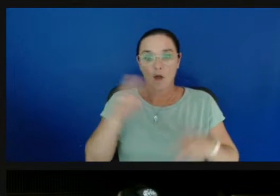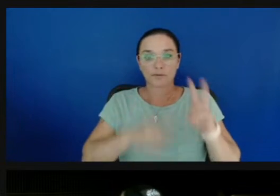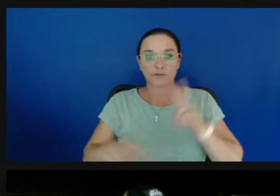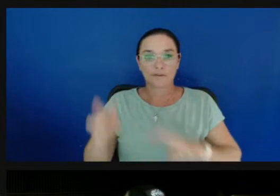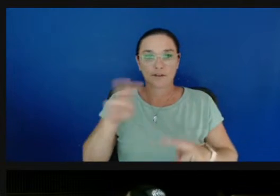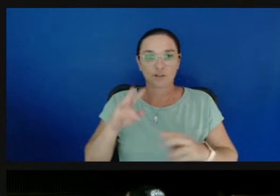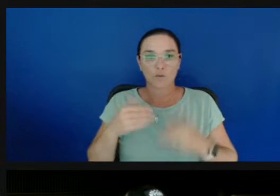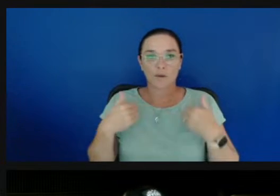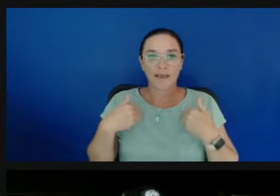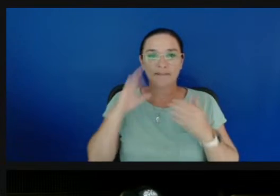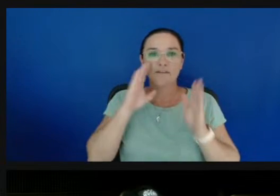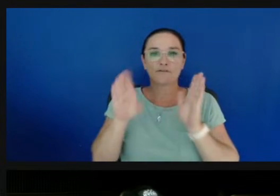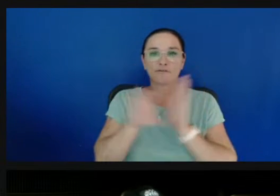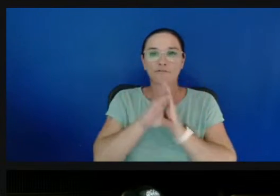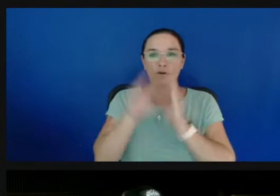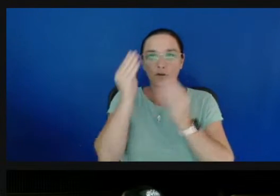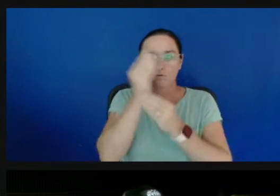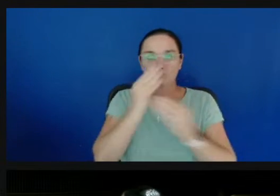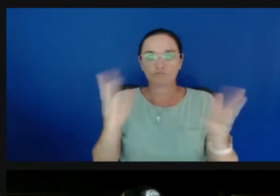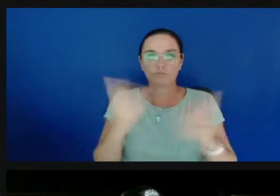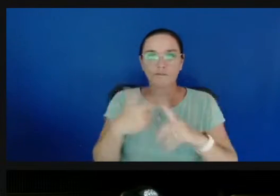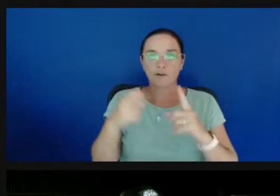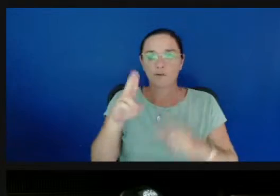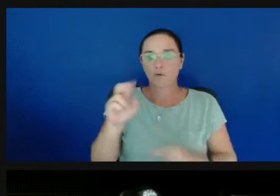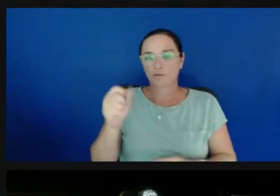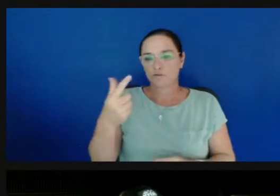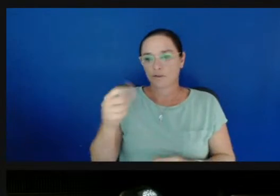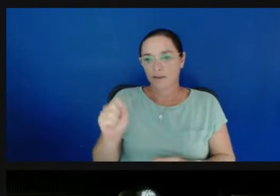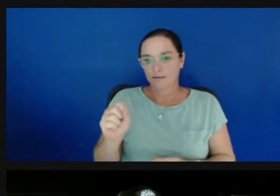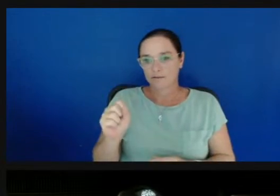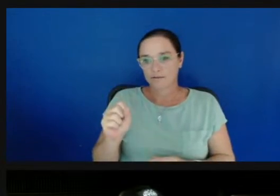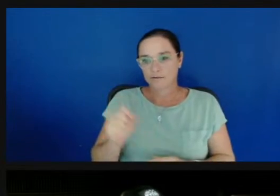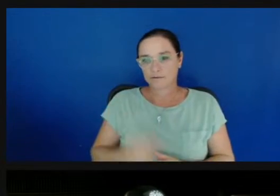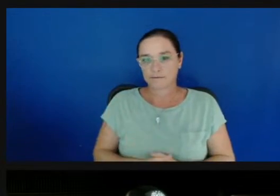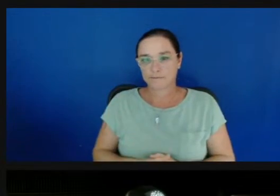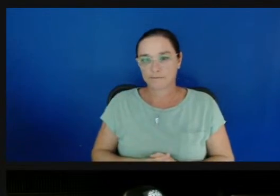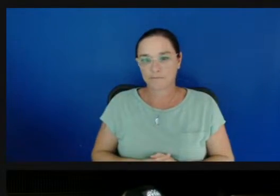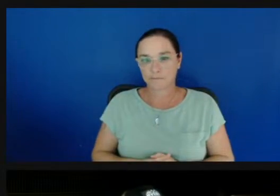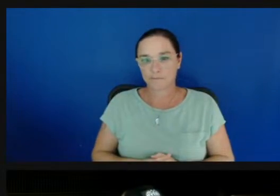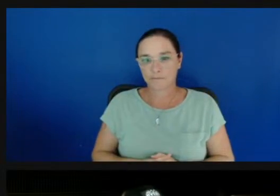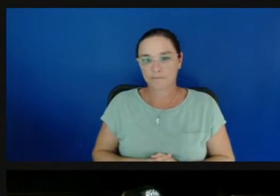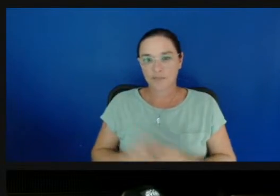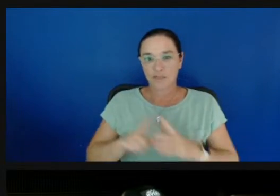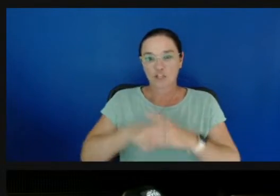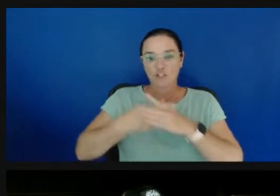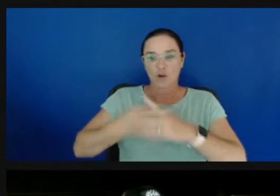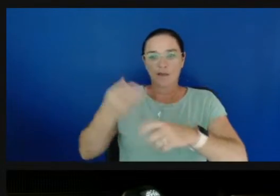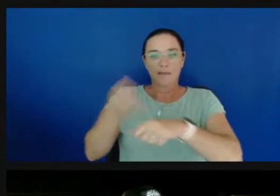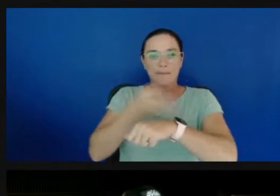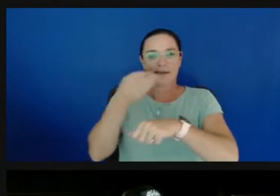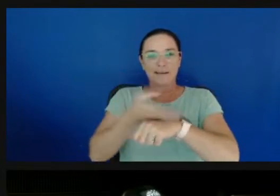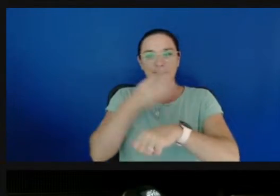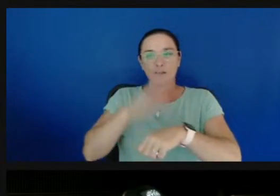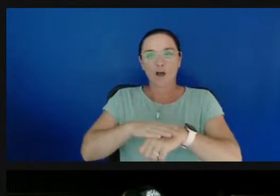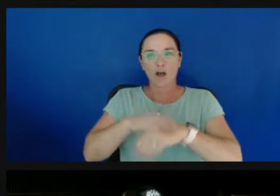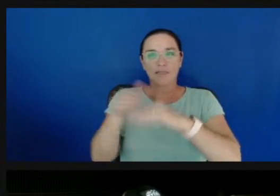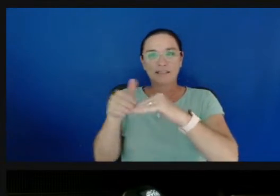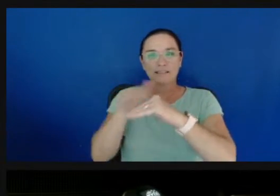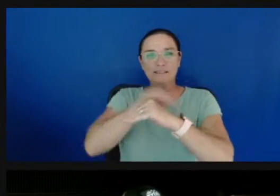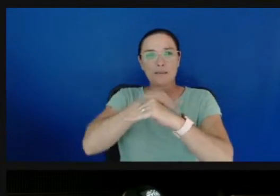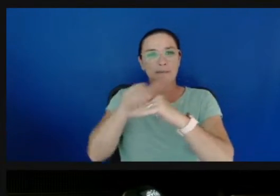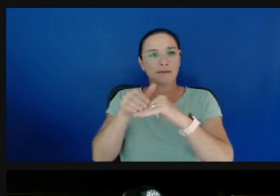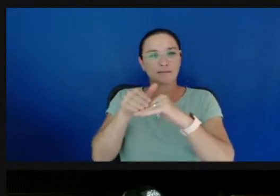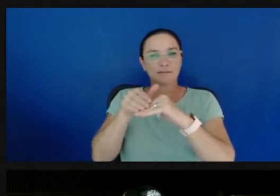photo release from the USGS that is showing to start maintenance on a summit thermal camera. So